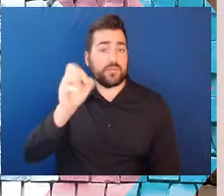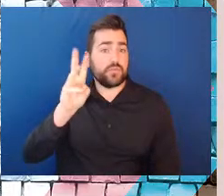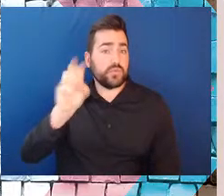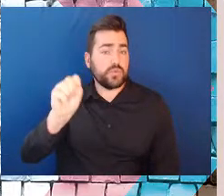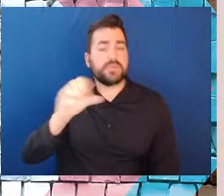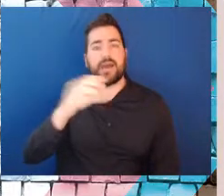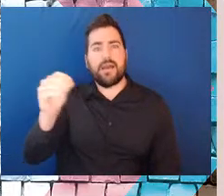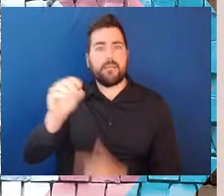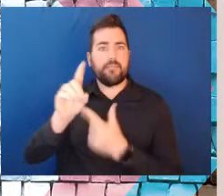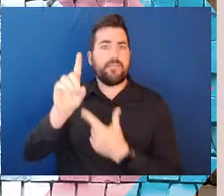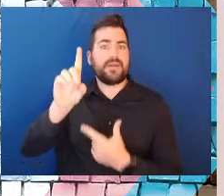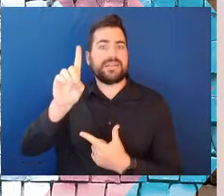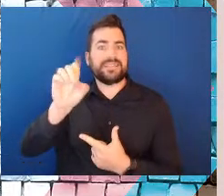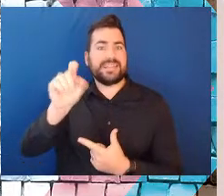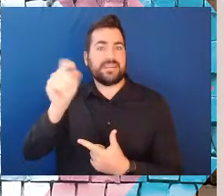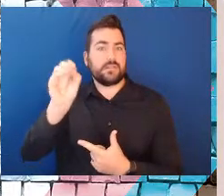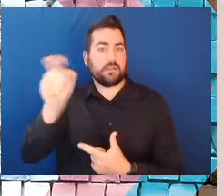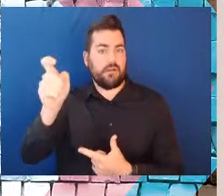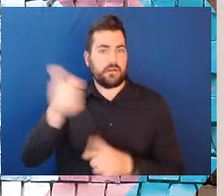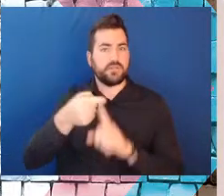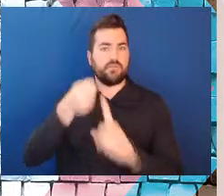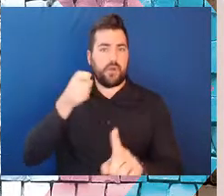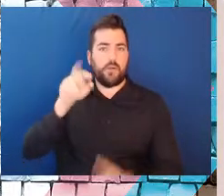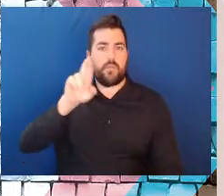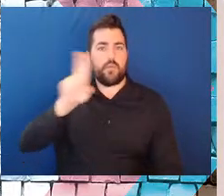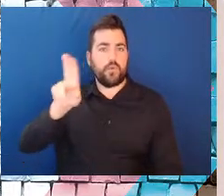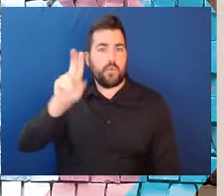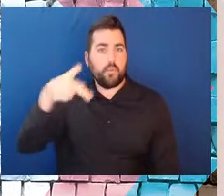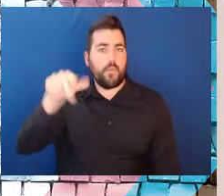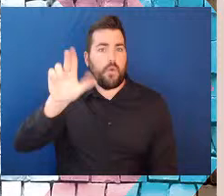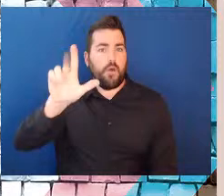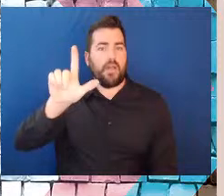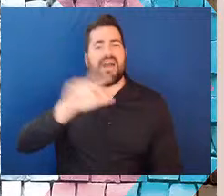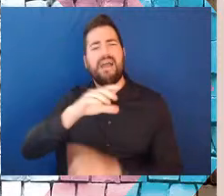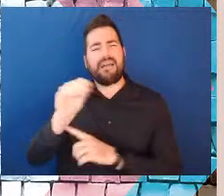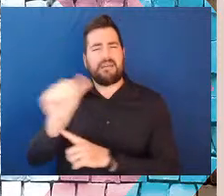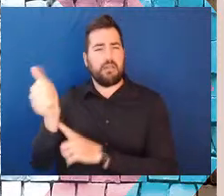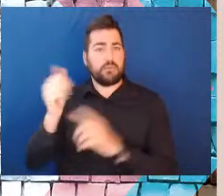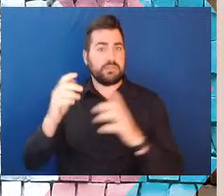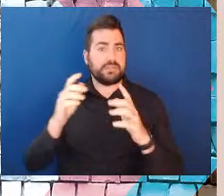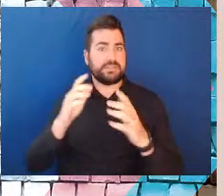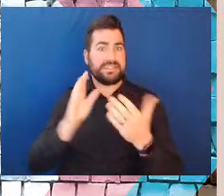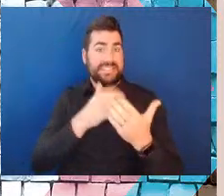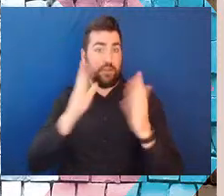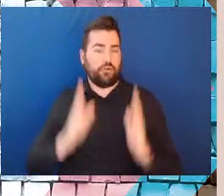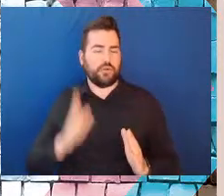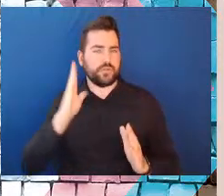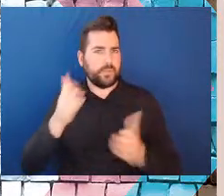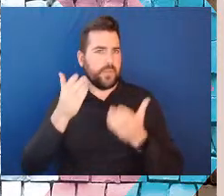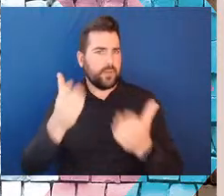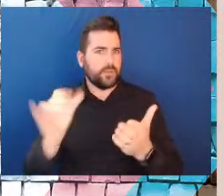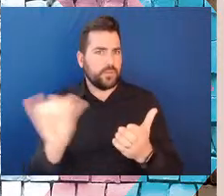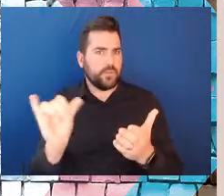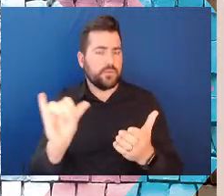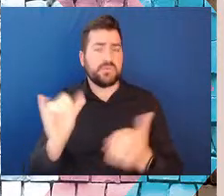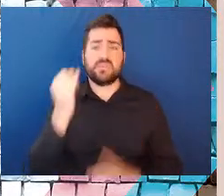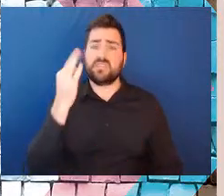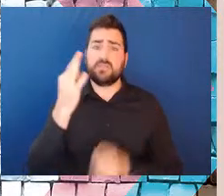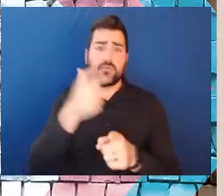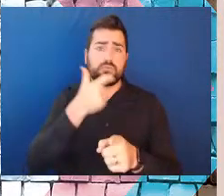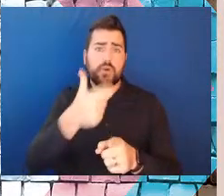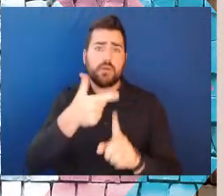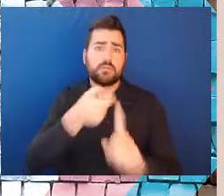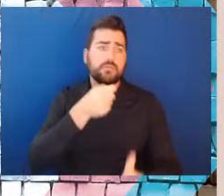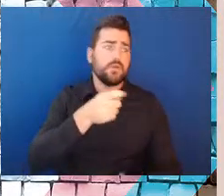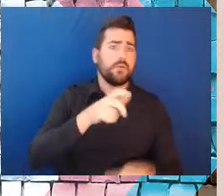singer extraordinaire Robin S. But this right now that you're watching, whether you're on the couch or on the toilet or at work,